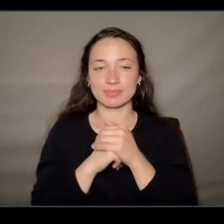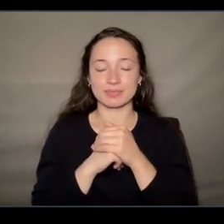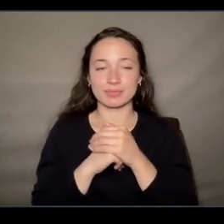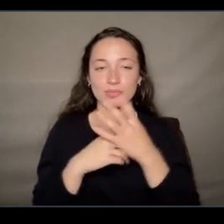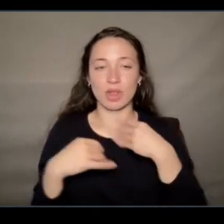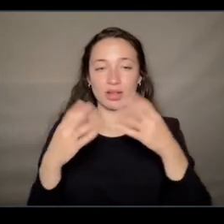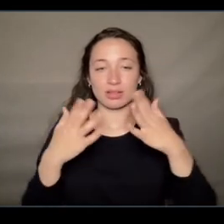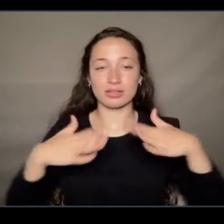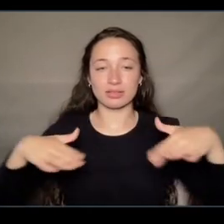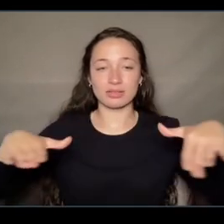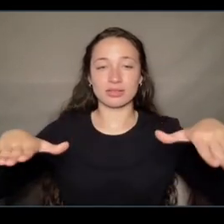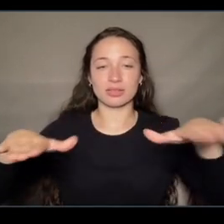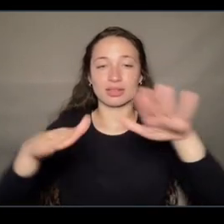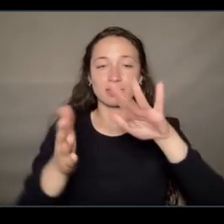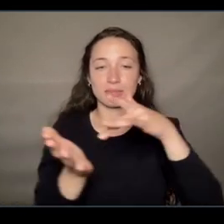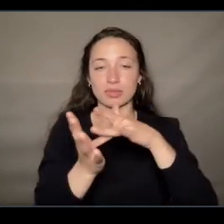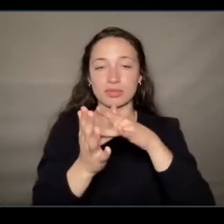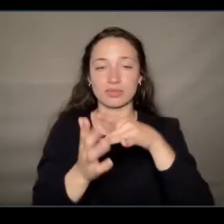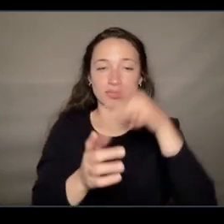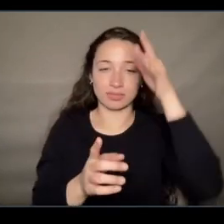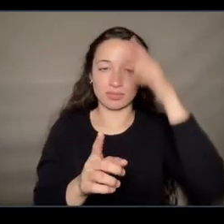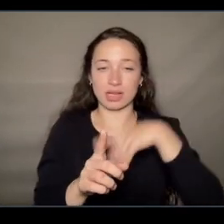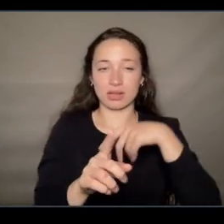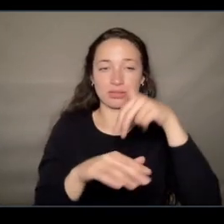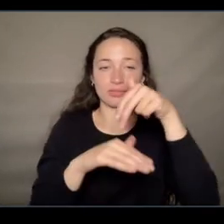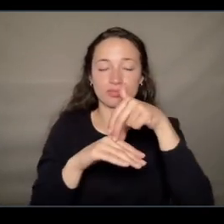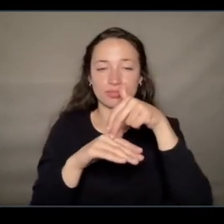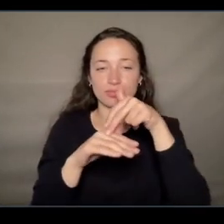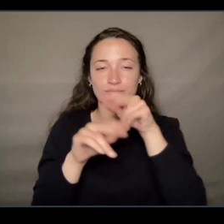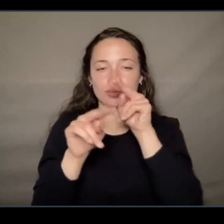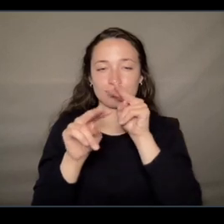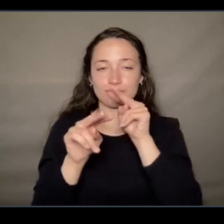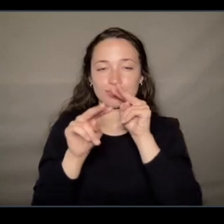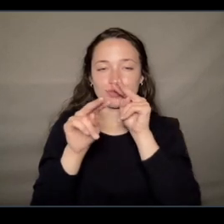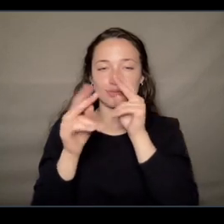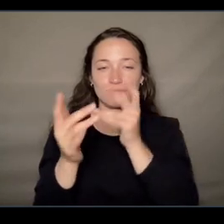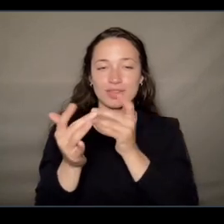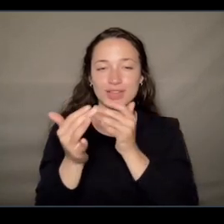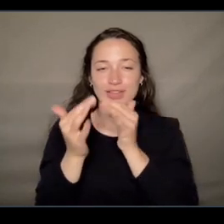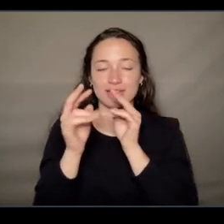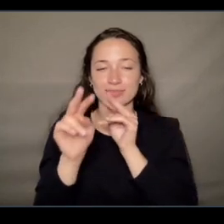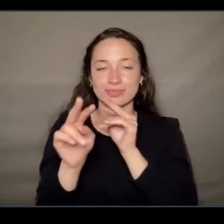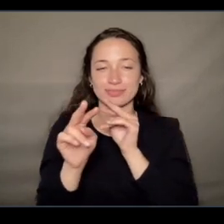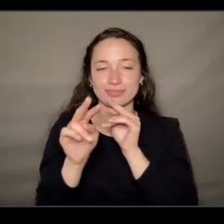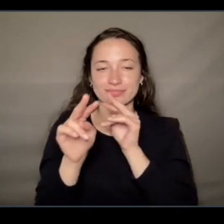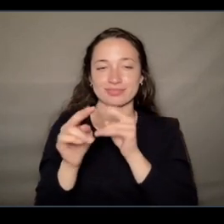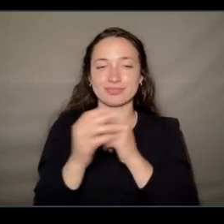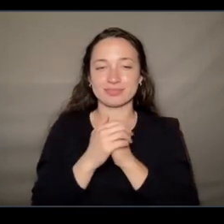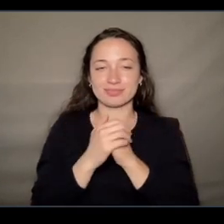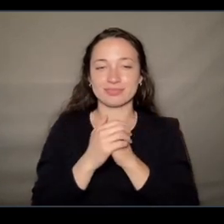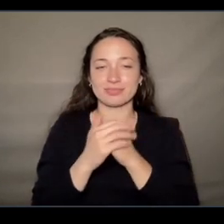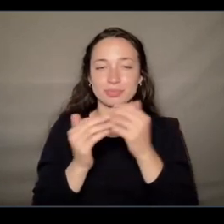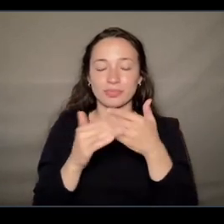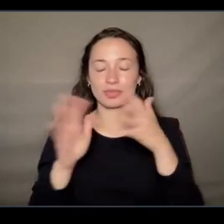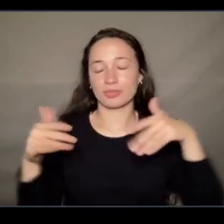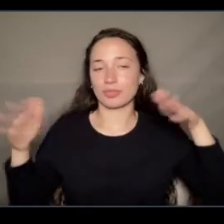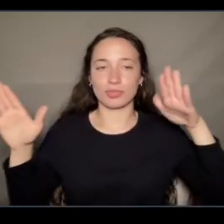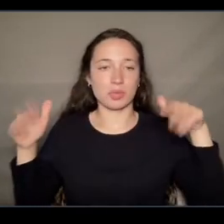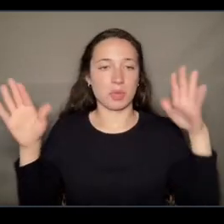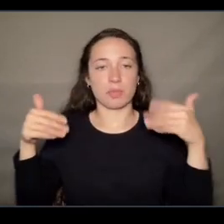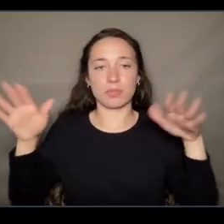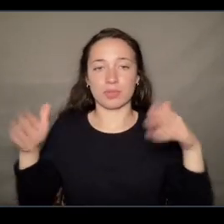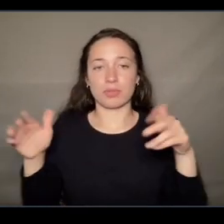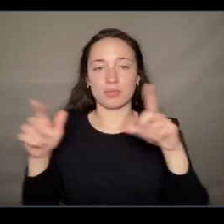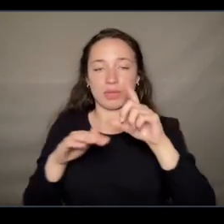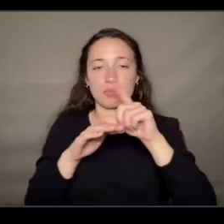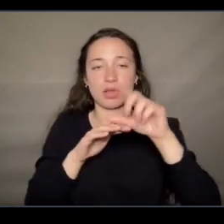White field open in the middle of the man waiting, watching them wait before shaking off their